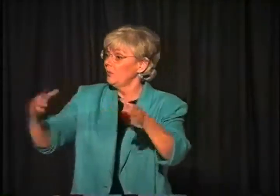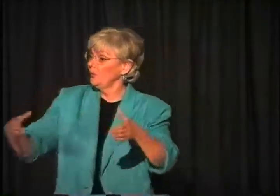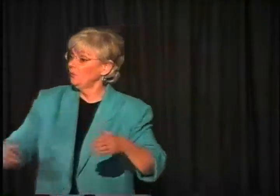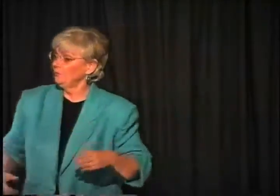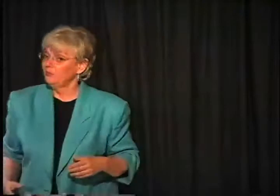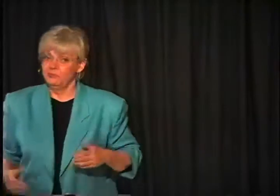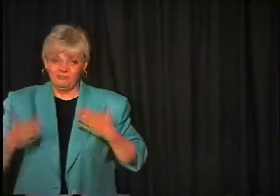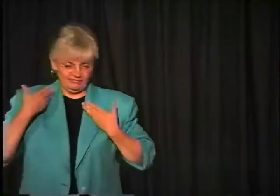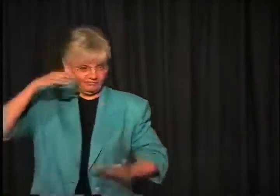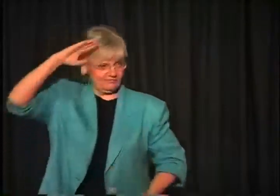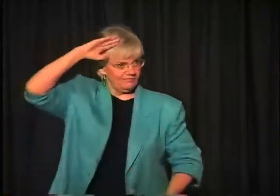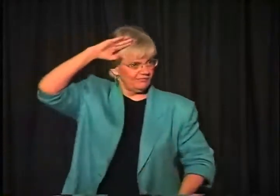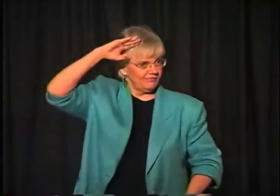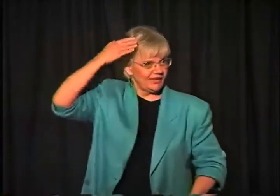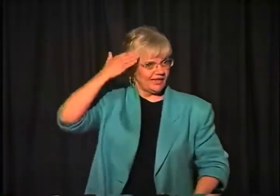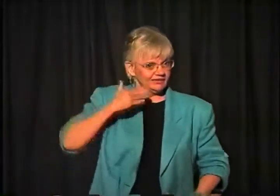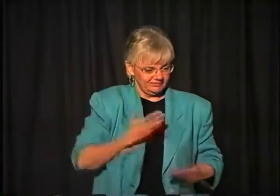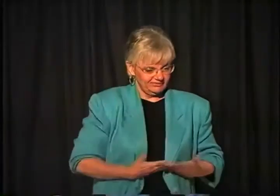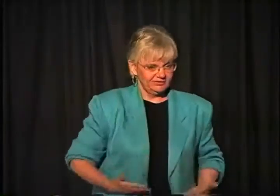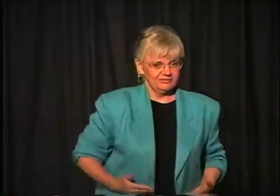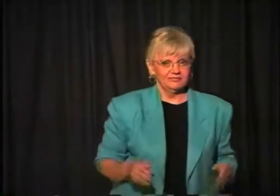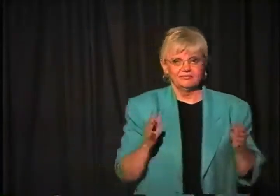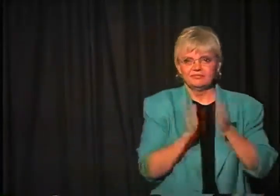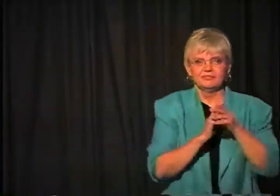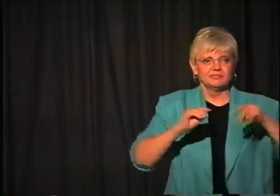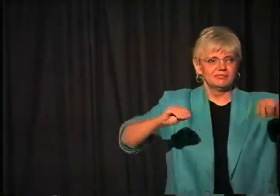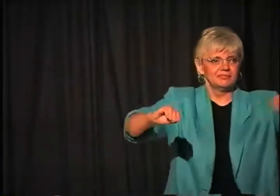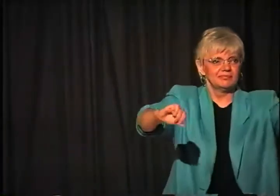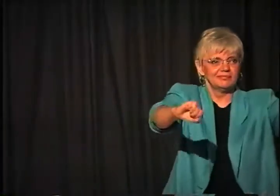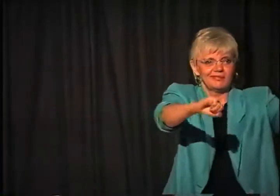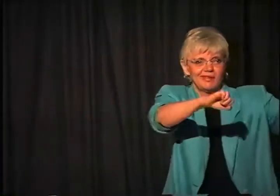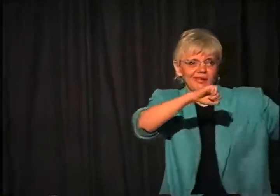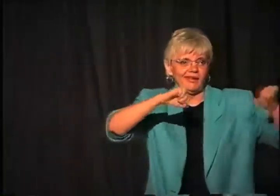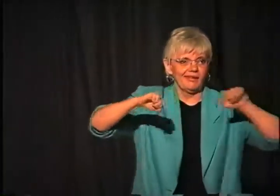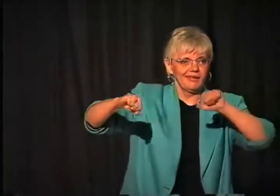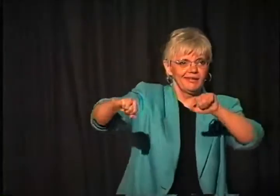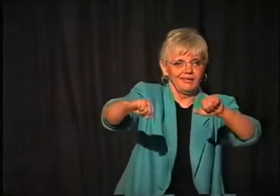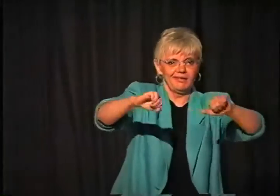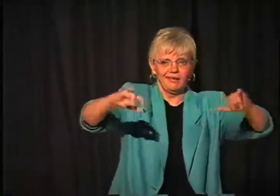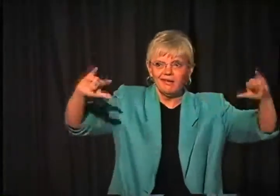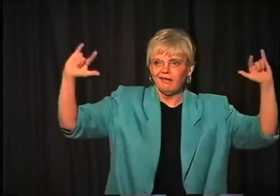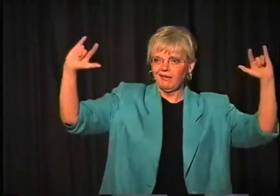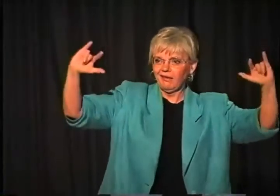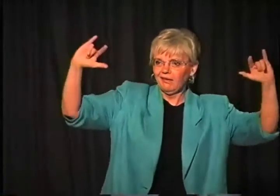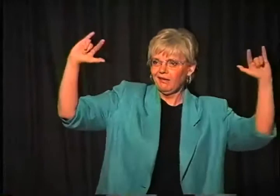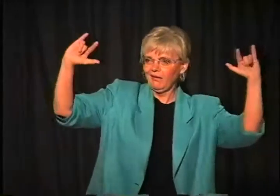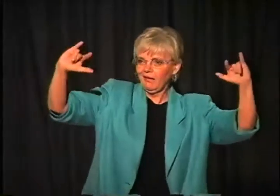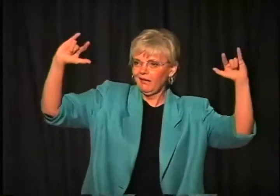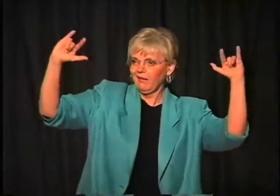And then there's another category, and they get the upper body moving. This is what they look like.